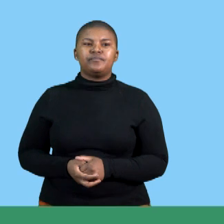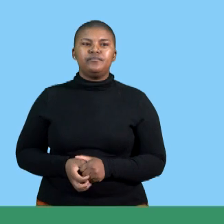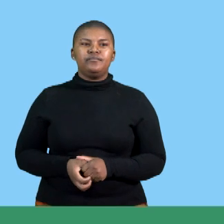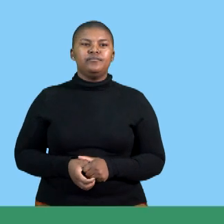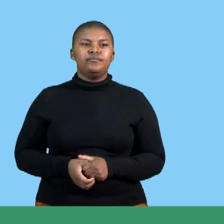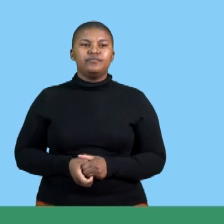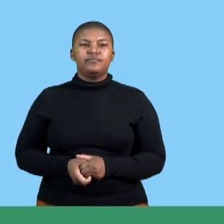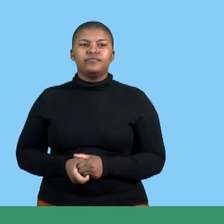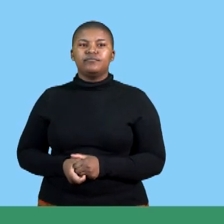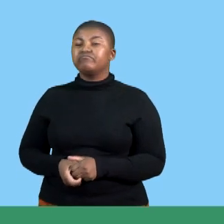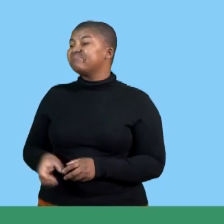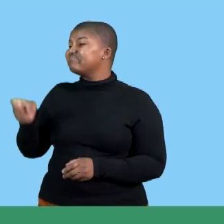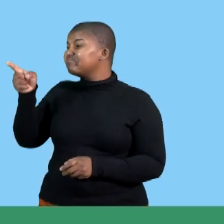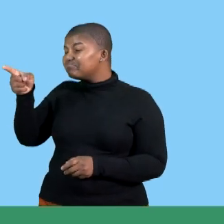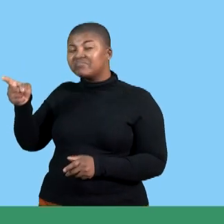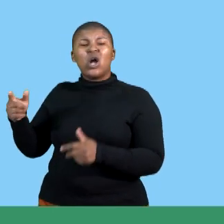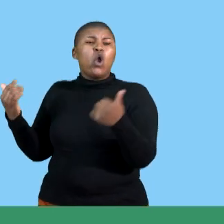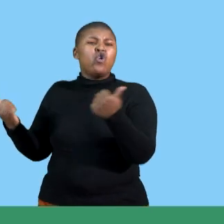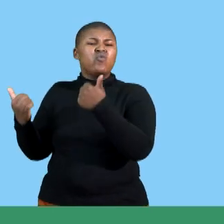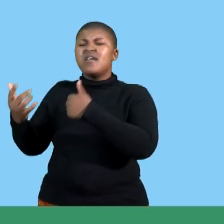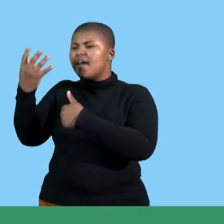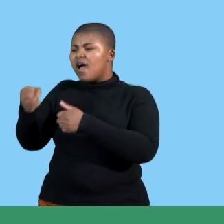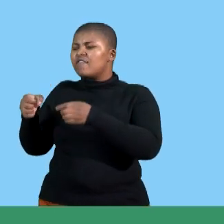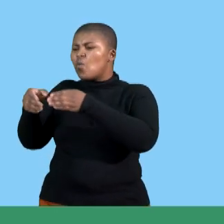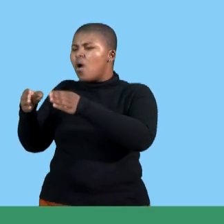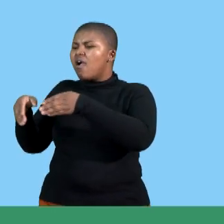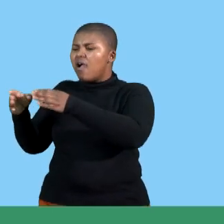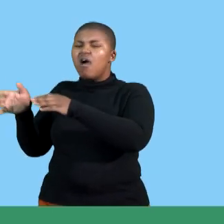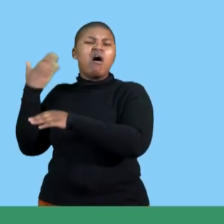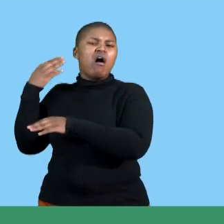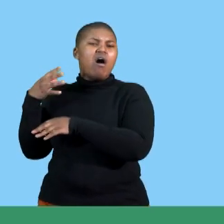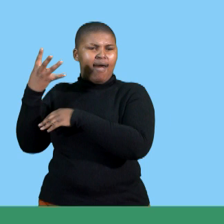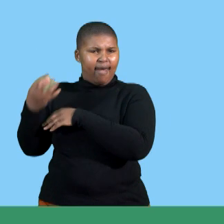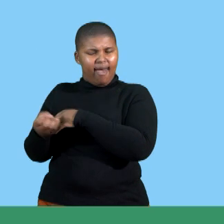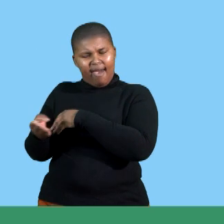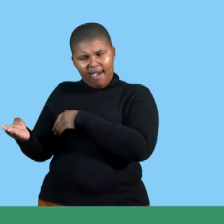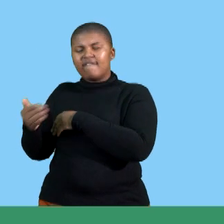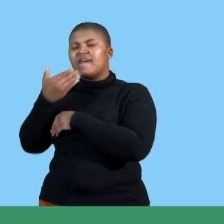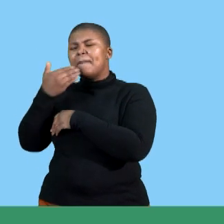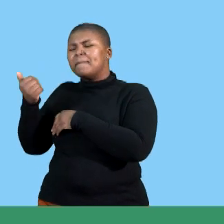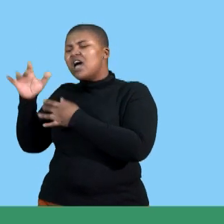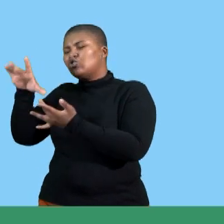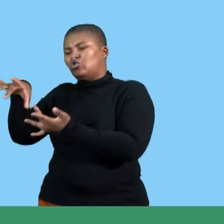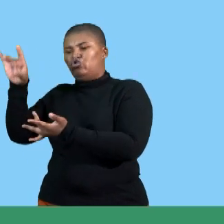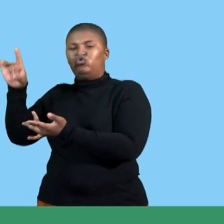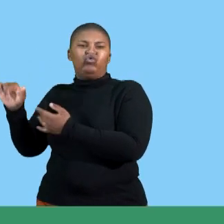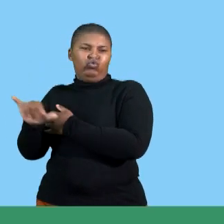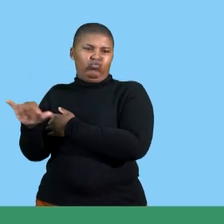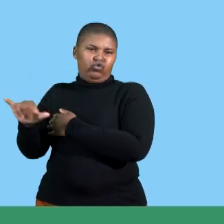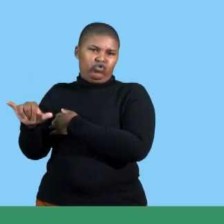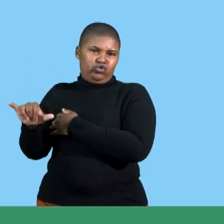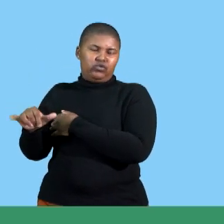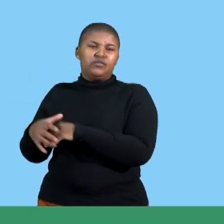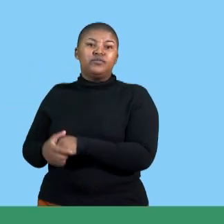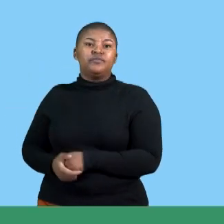people. Right, existing alternatives are considered and choosing a best